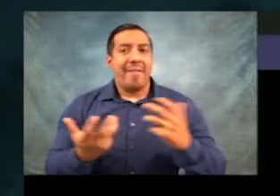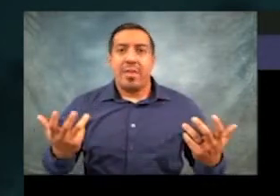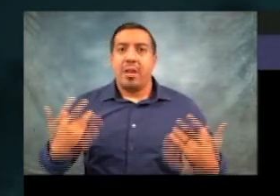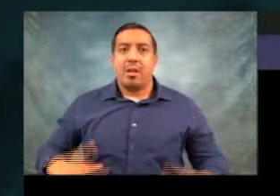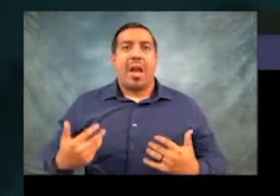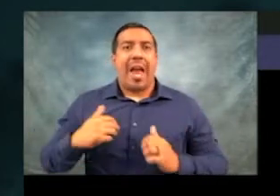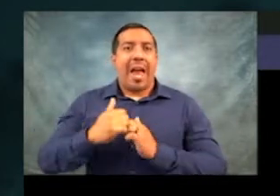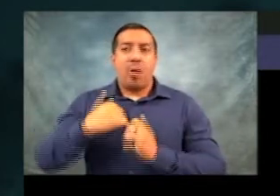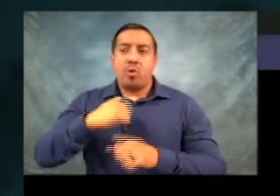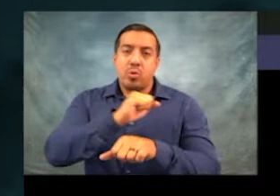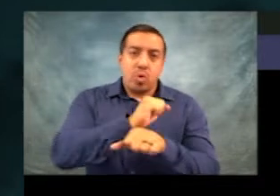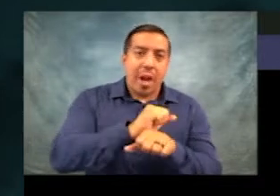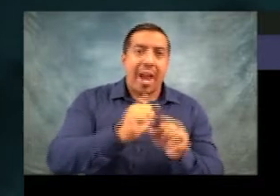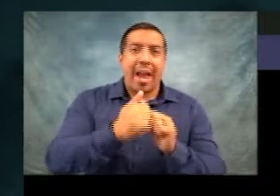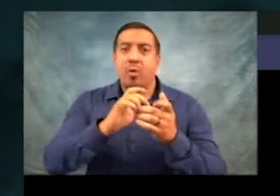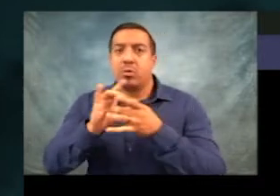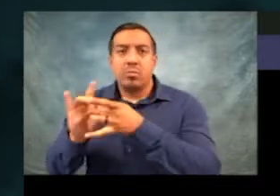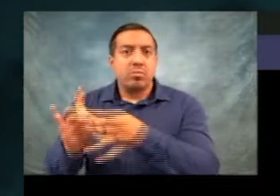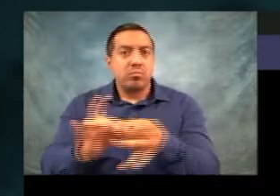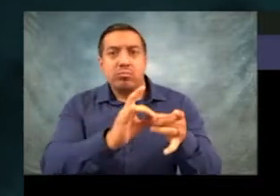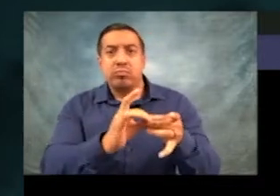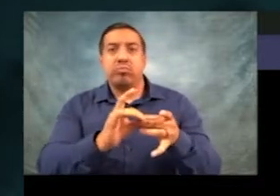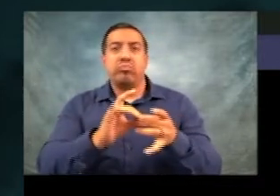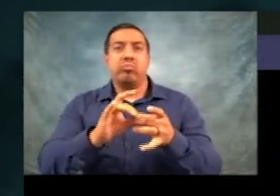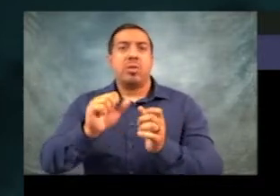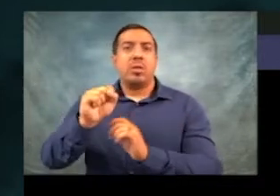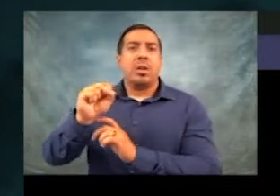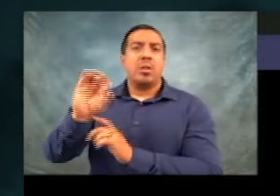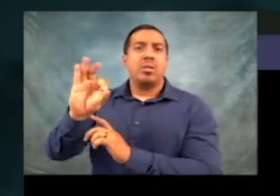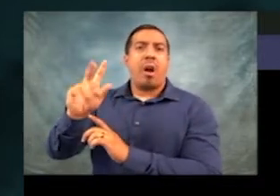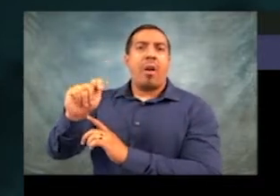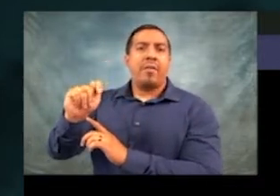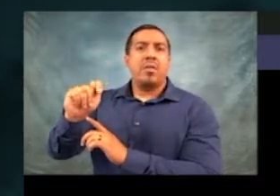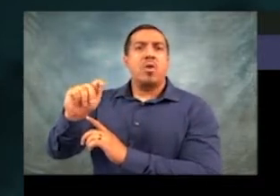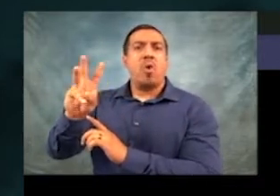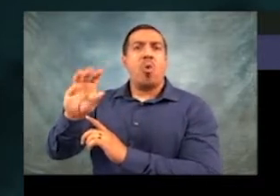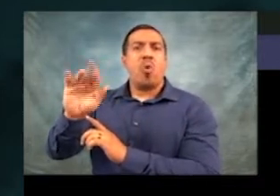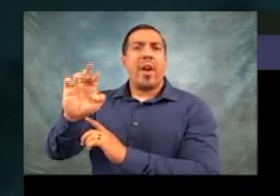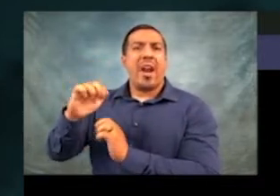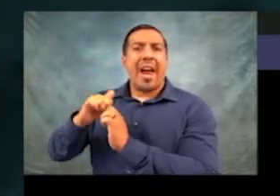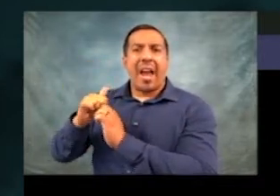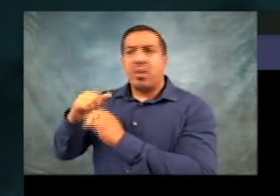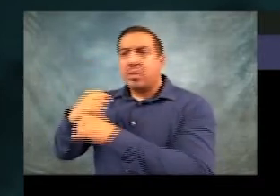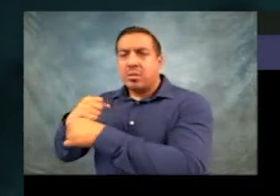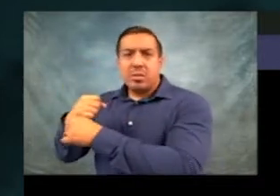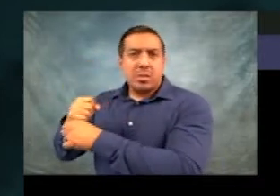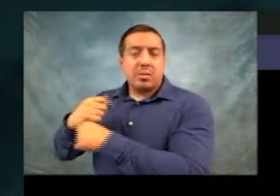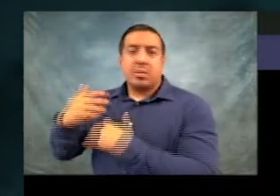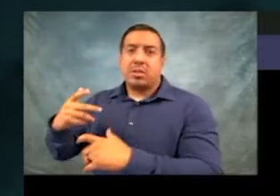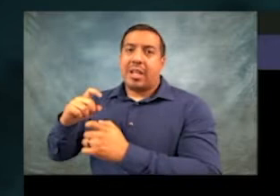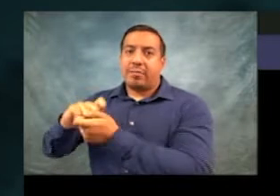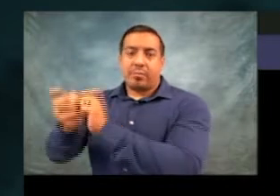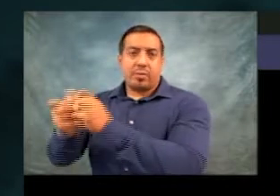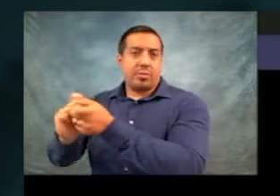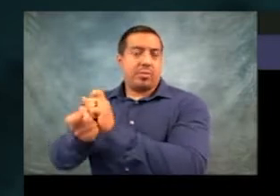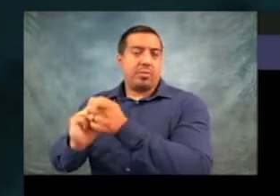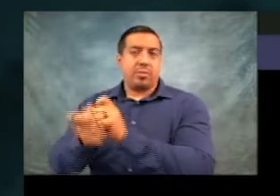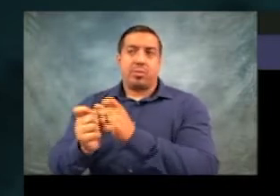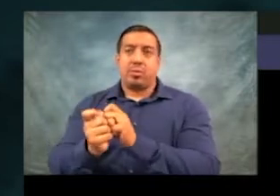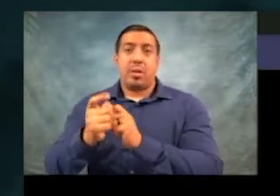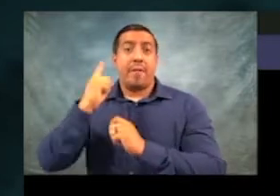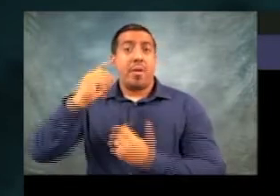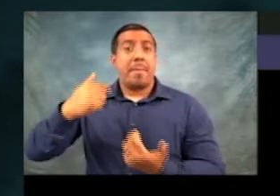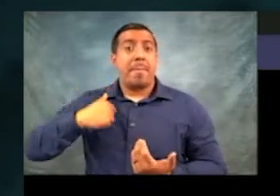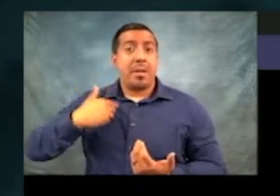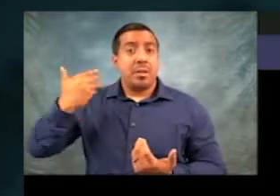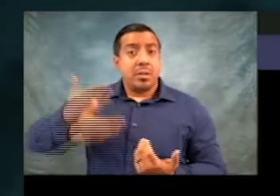how we worked, how we coordinated, the software we used. Just everything had to get changed up. For myself and the